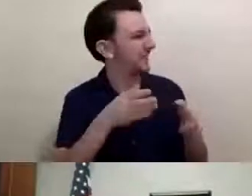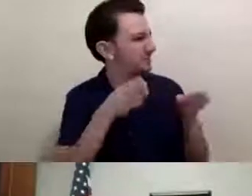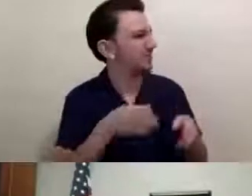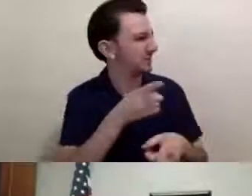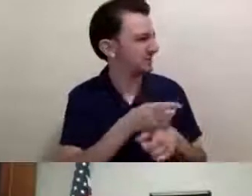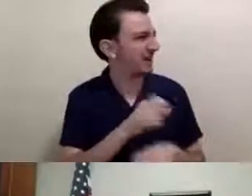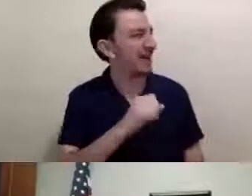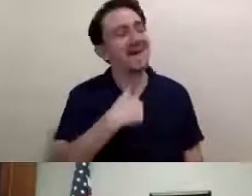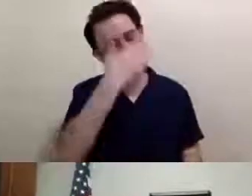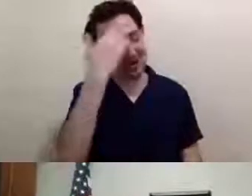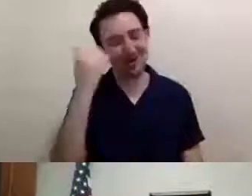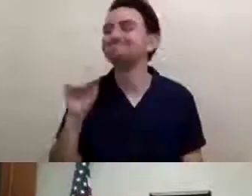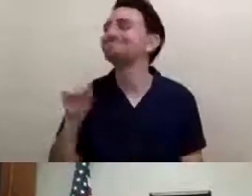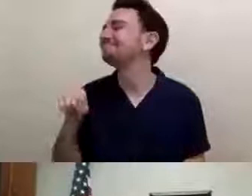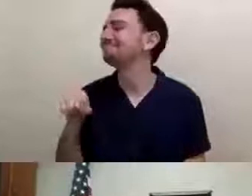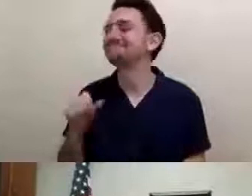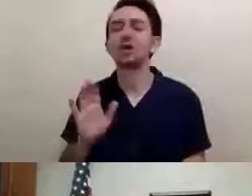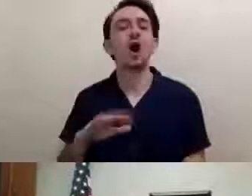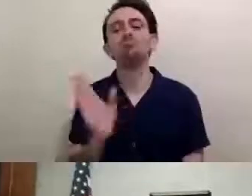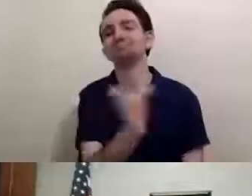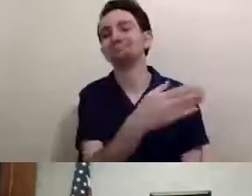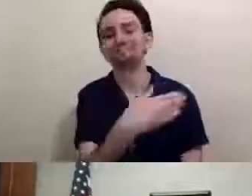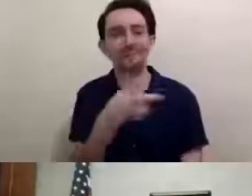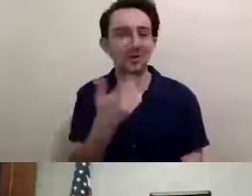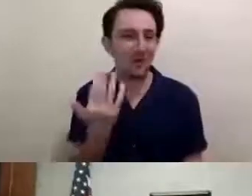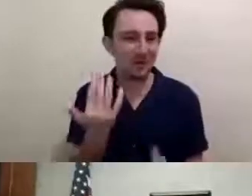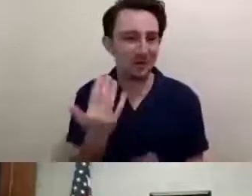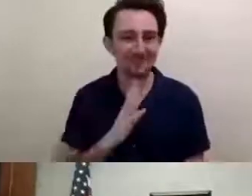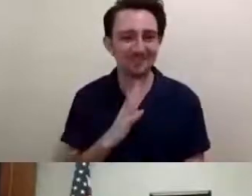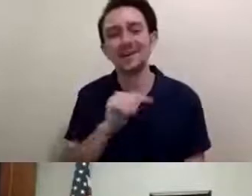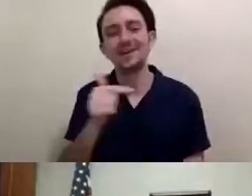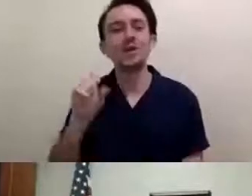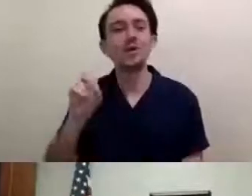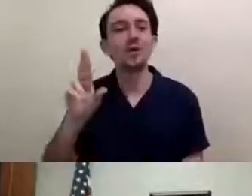yes. Forget Yes. Orlando Ortiz, Yeah. where would you like to be?